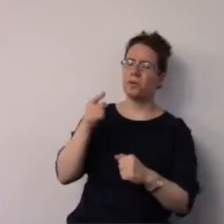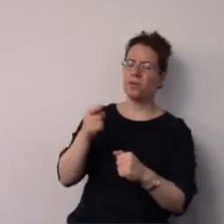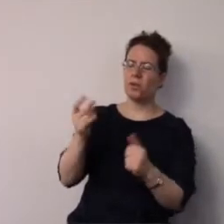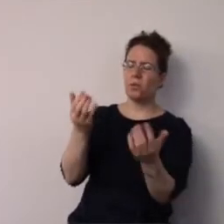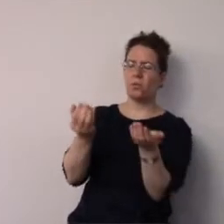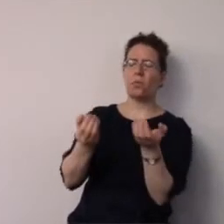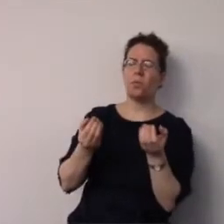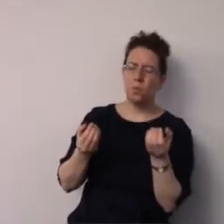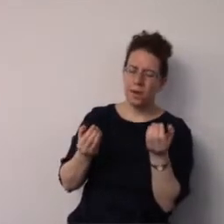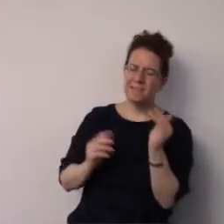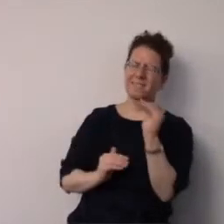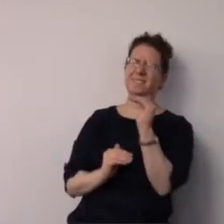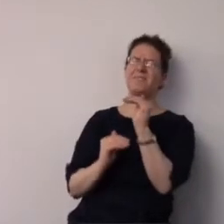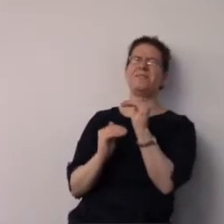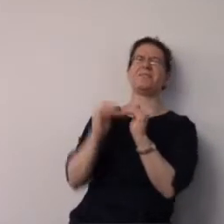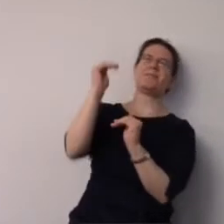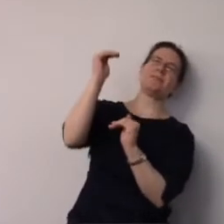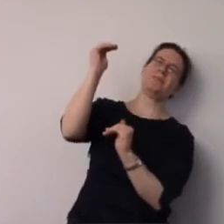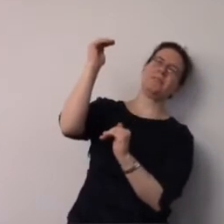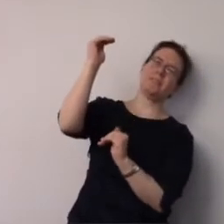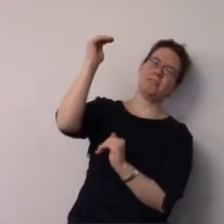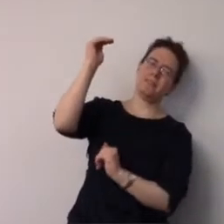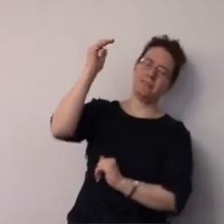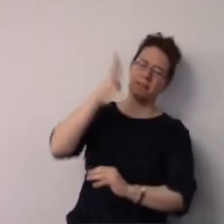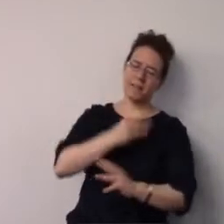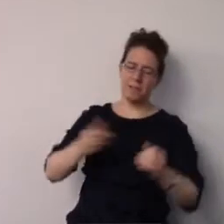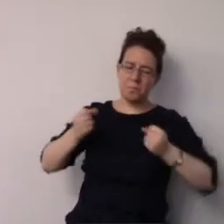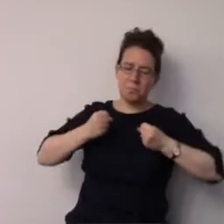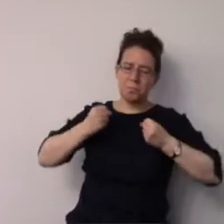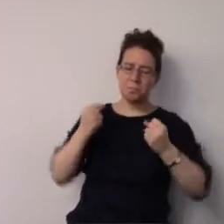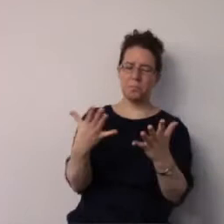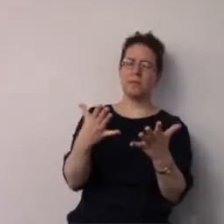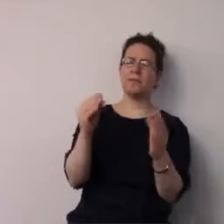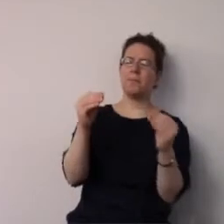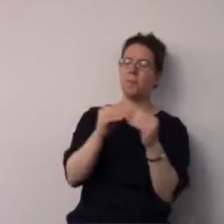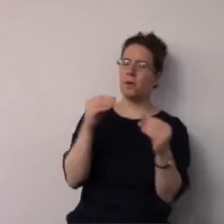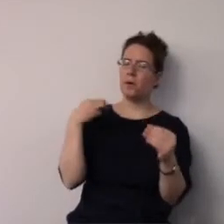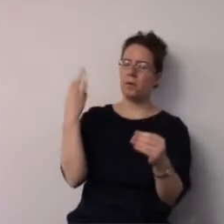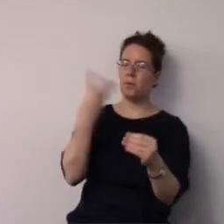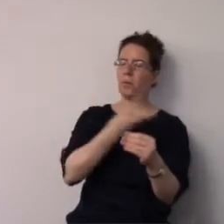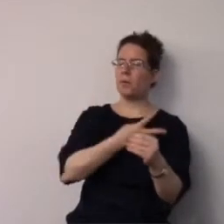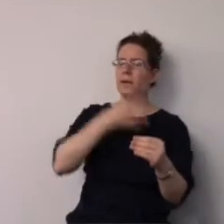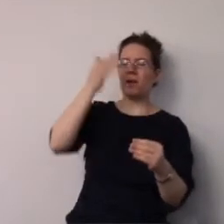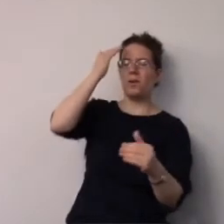for those things, Lord, that we have said and done that would displease you.